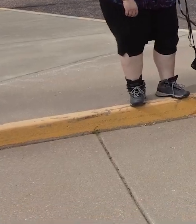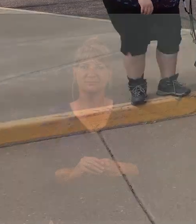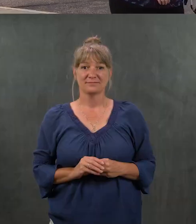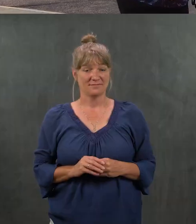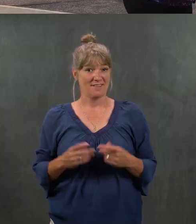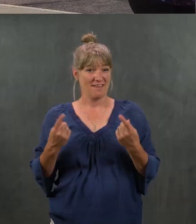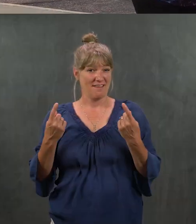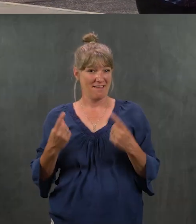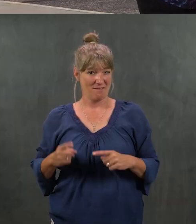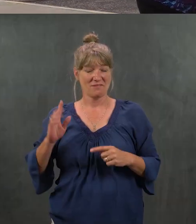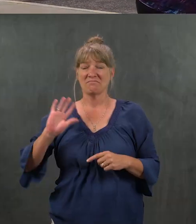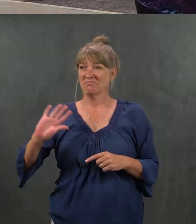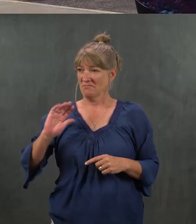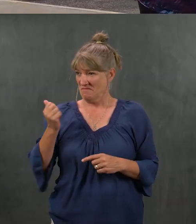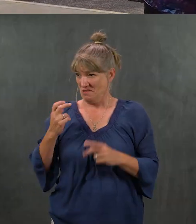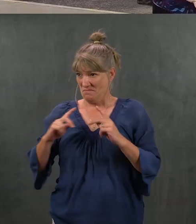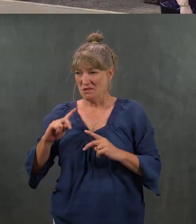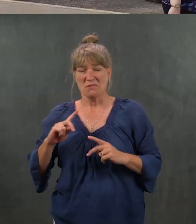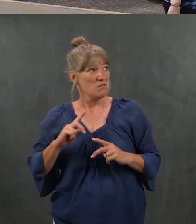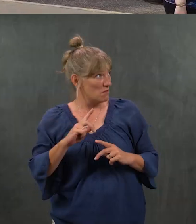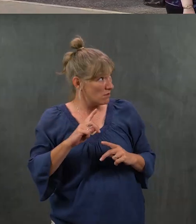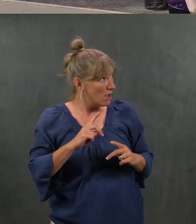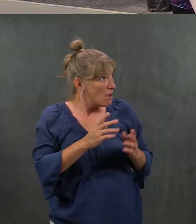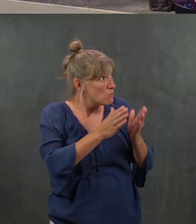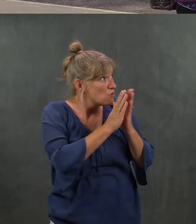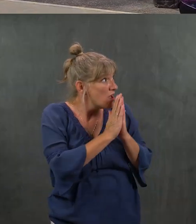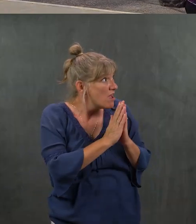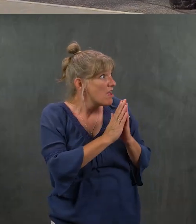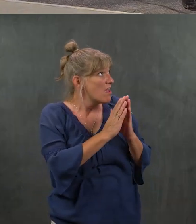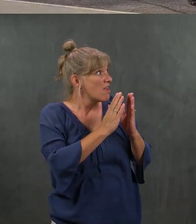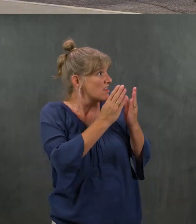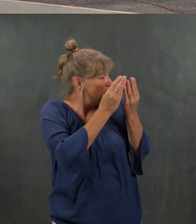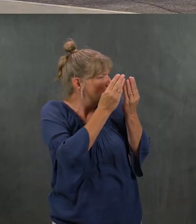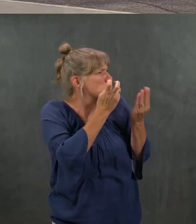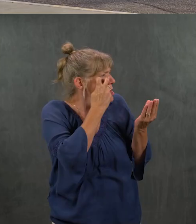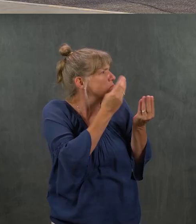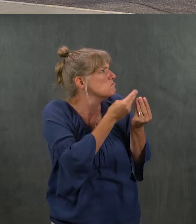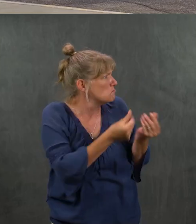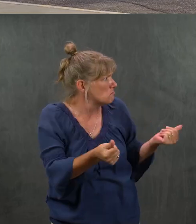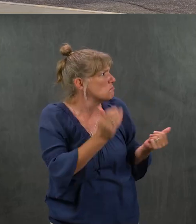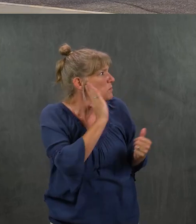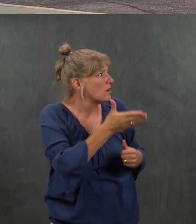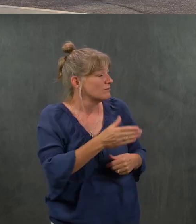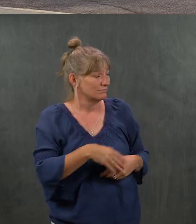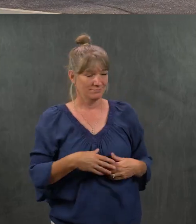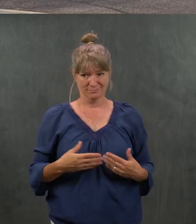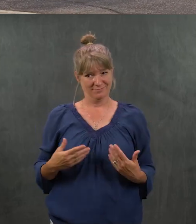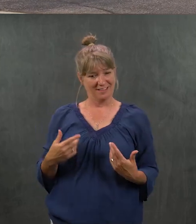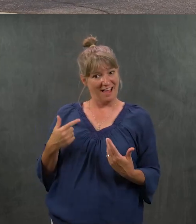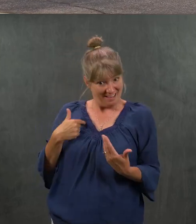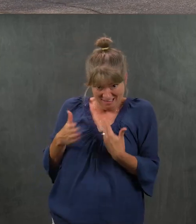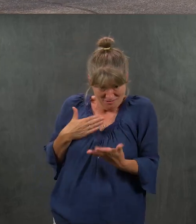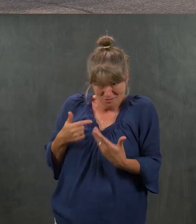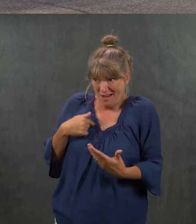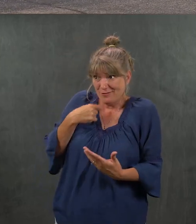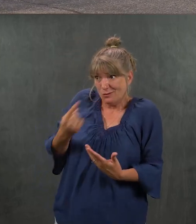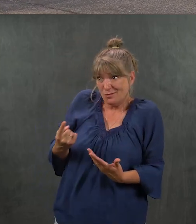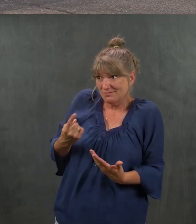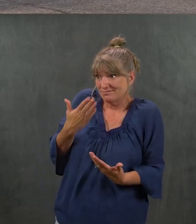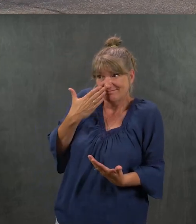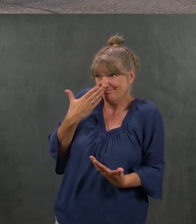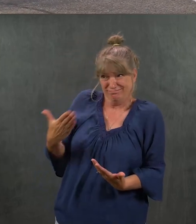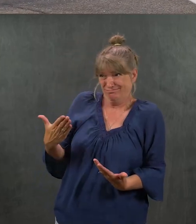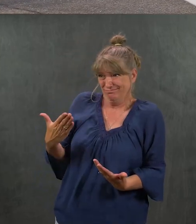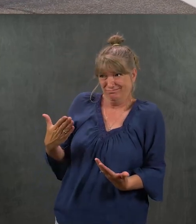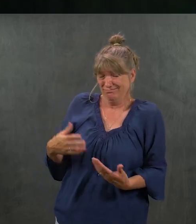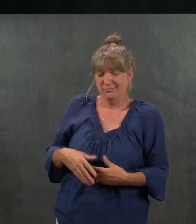dog. Marty. I've had a couple of people ask to pray for me for healing from my blindness, even when I've